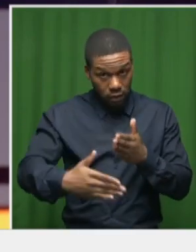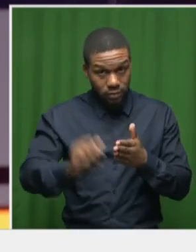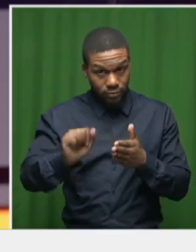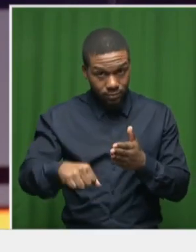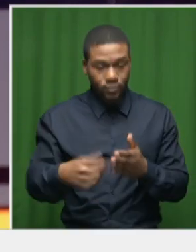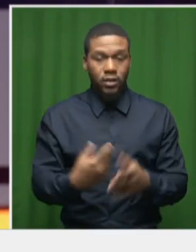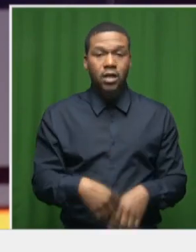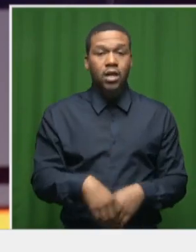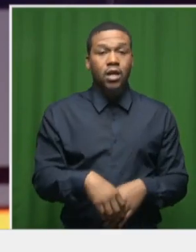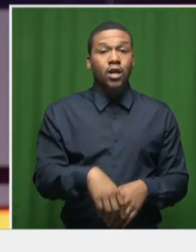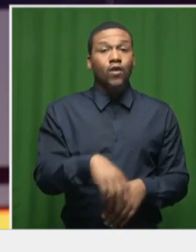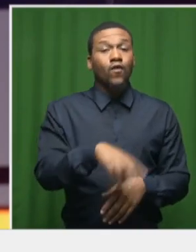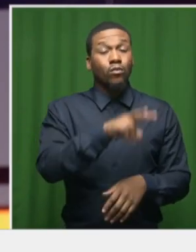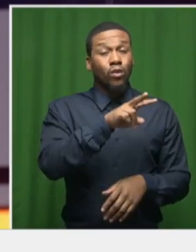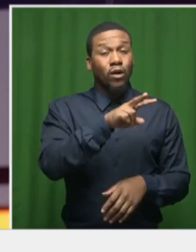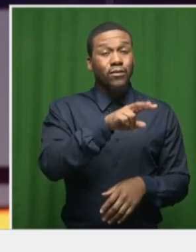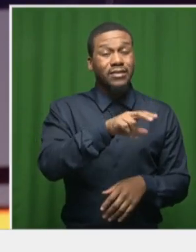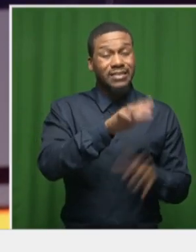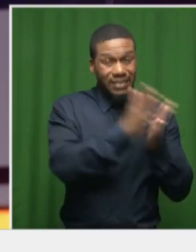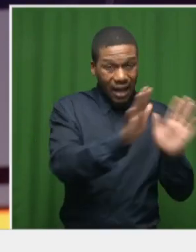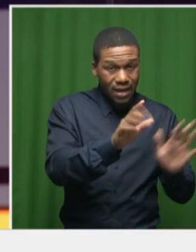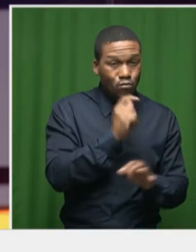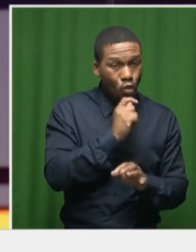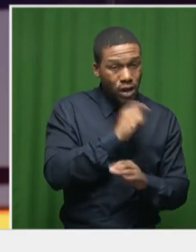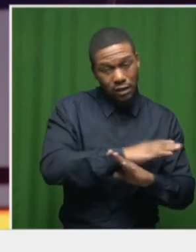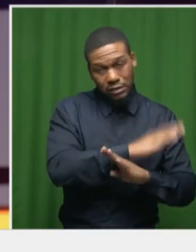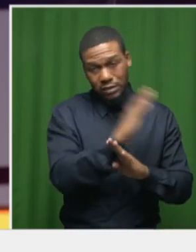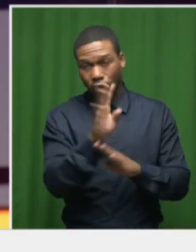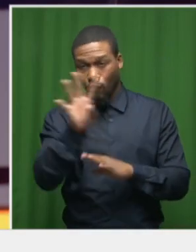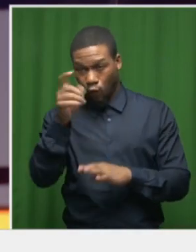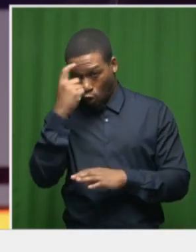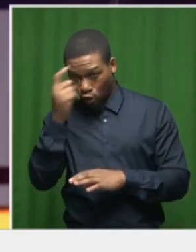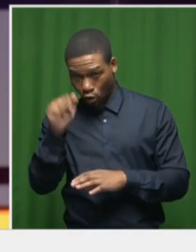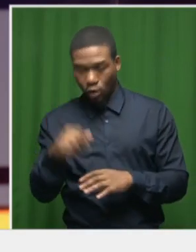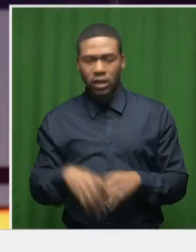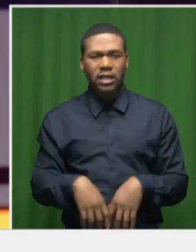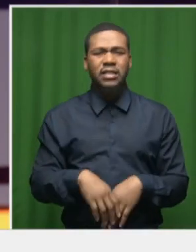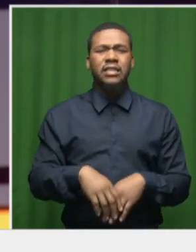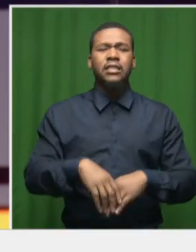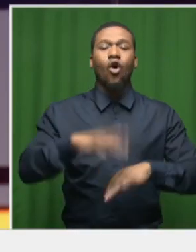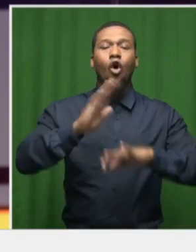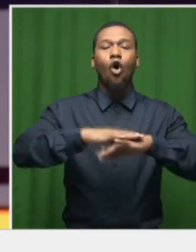are different spaces open on different days. So please go and check our website,